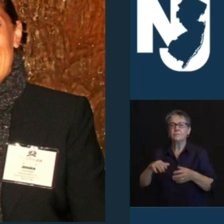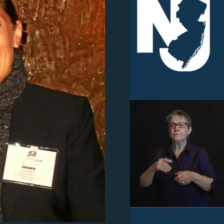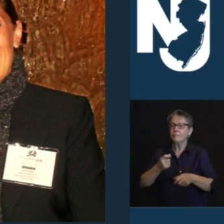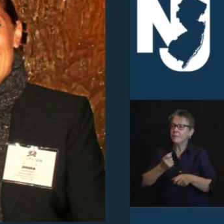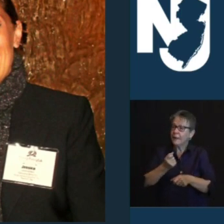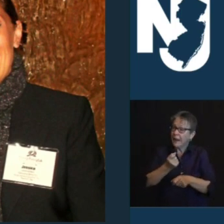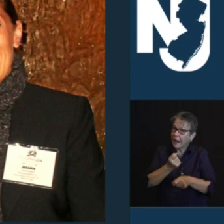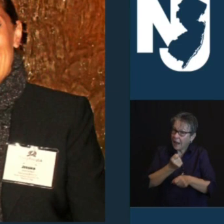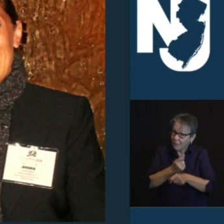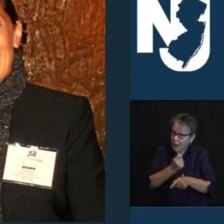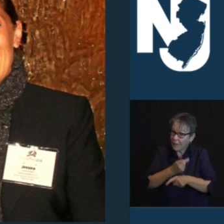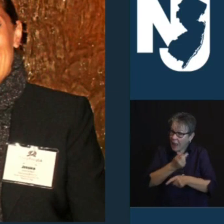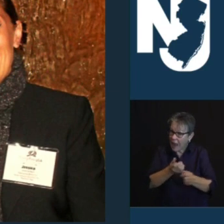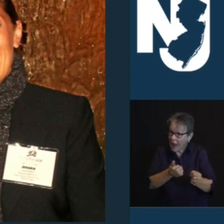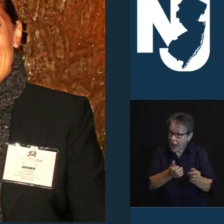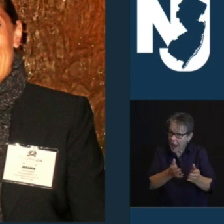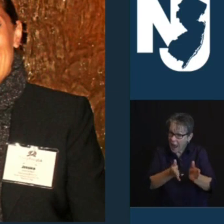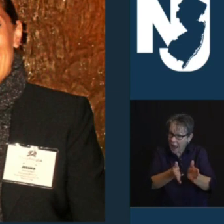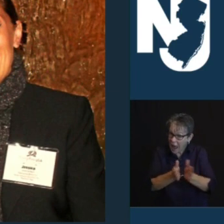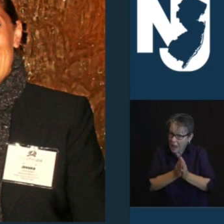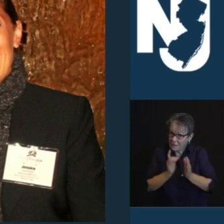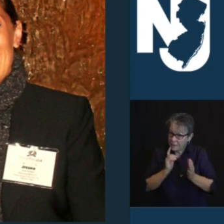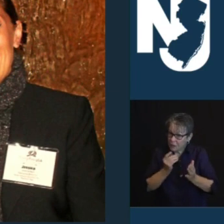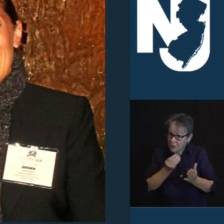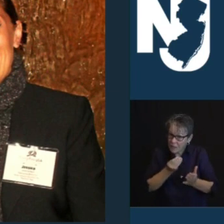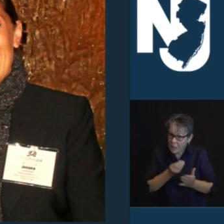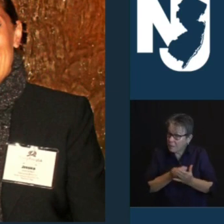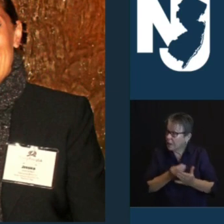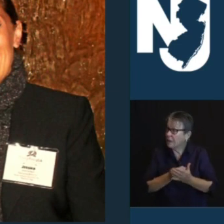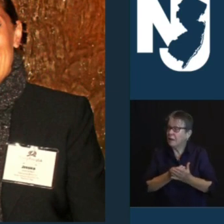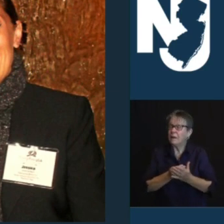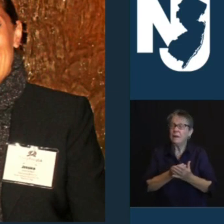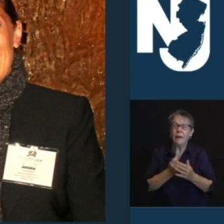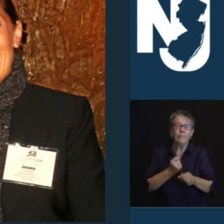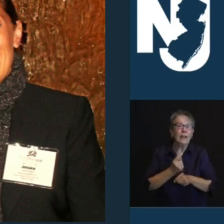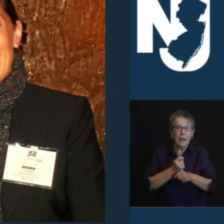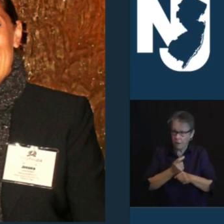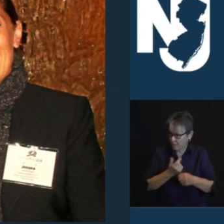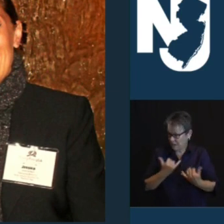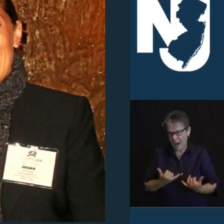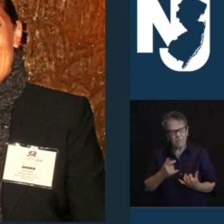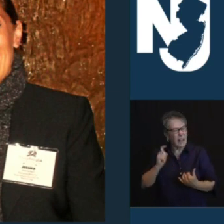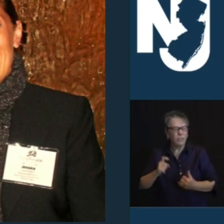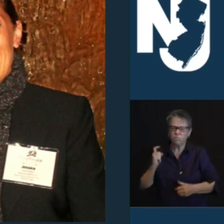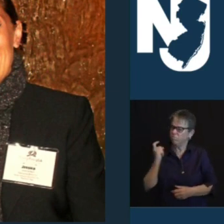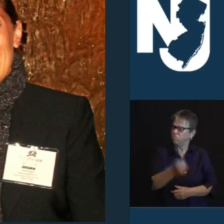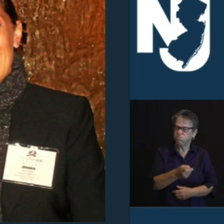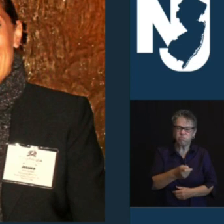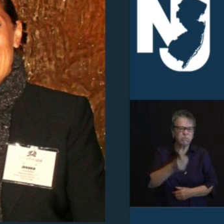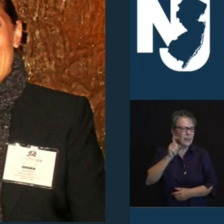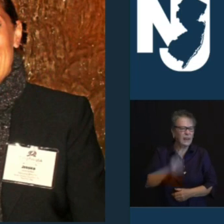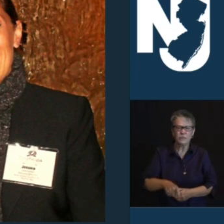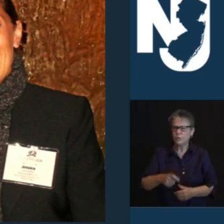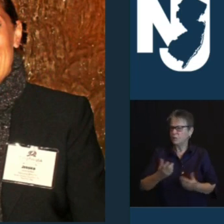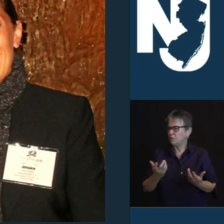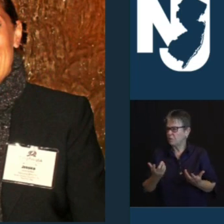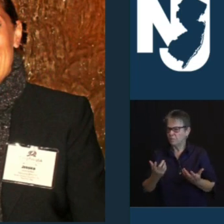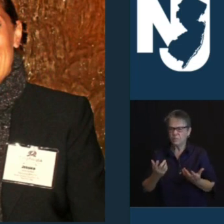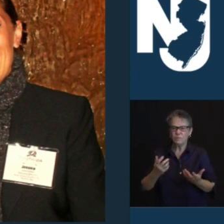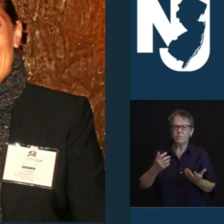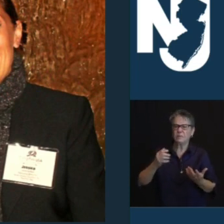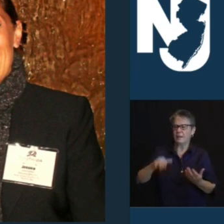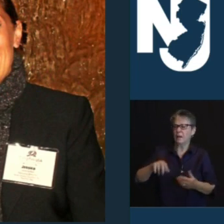that. Folks, this is a great organization. They need your help. Please step up. Again, campfirenj.com. Campfire